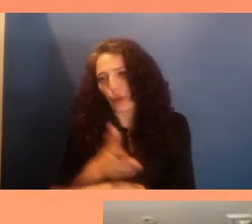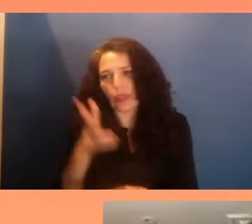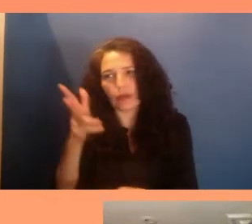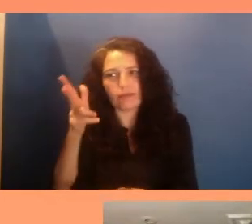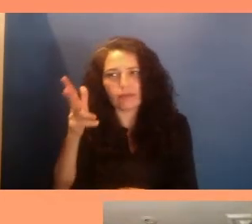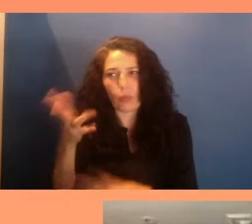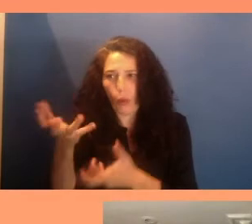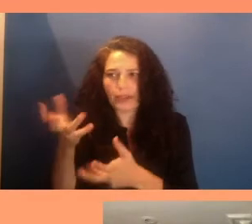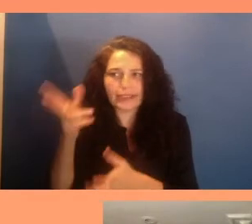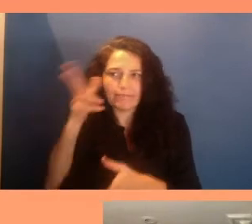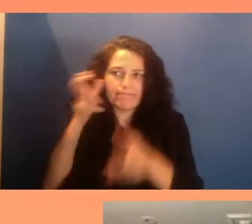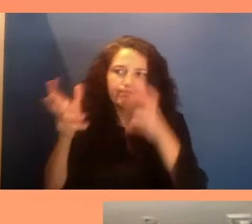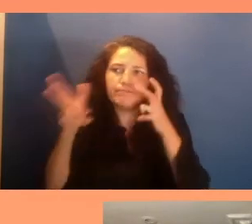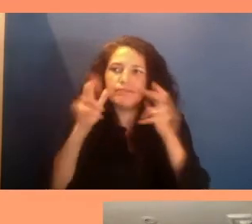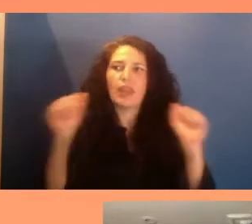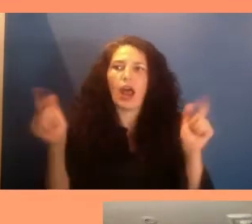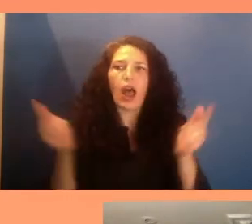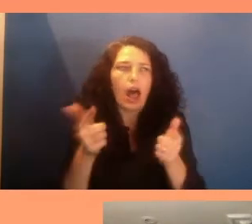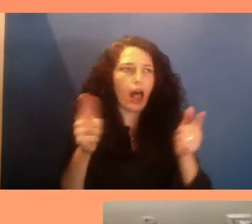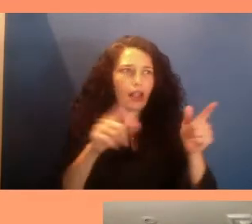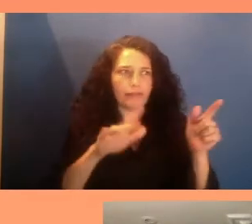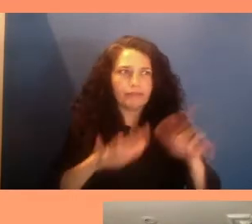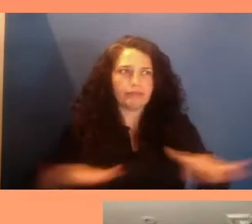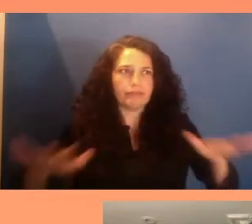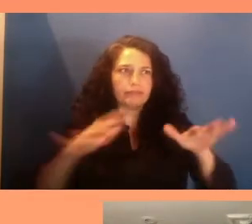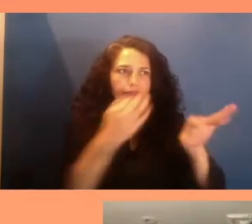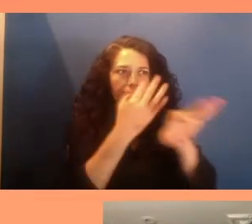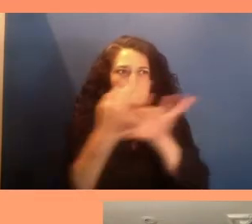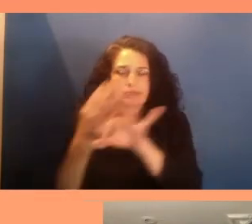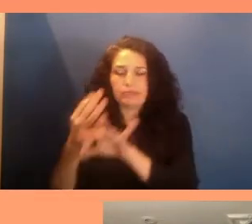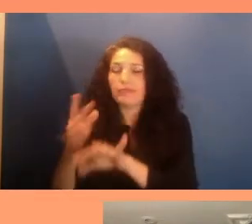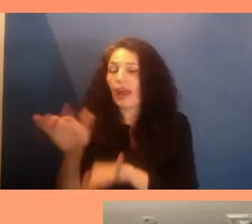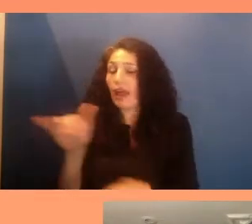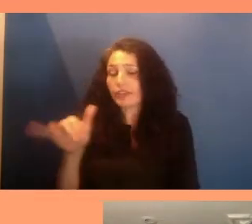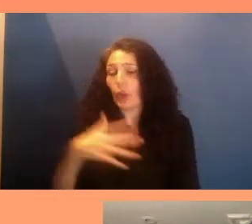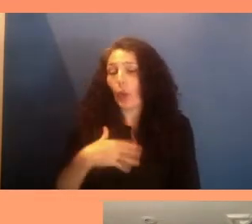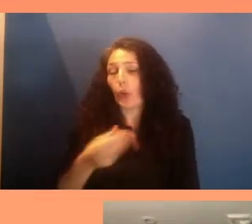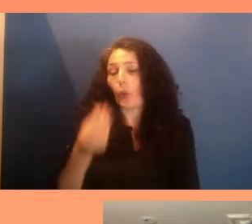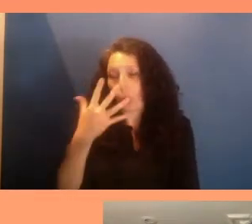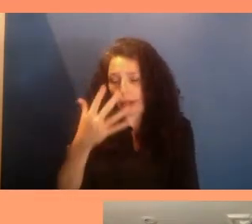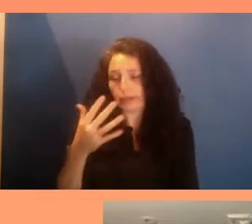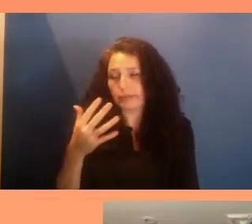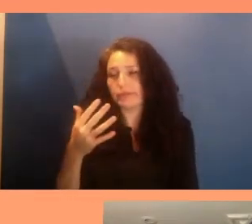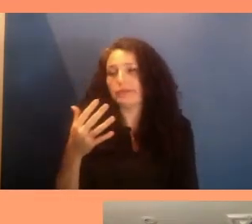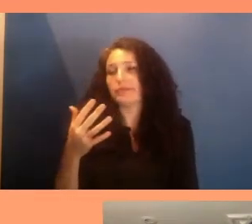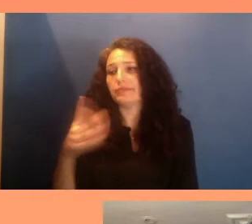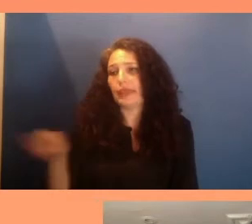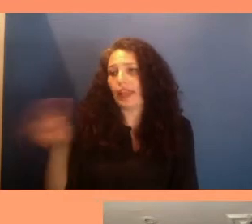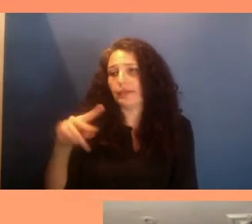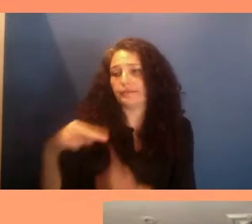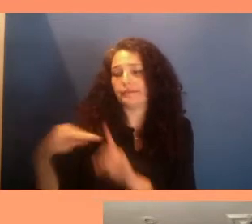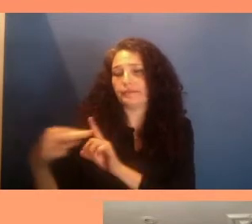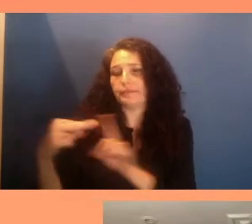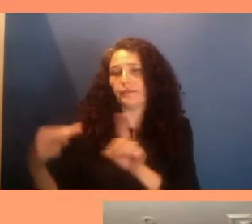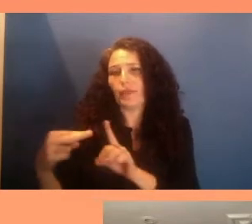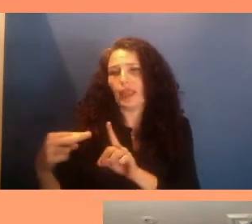white counterparts. And also not only hear from them about where they feel the solutions may lie, but also to provide